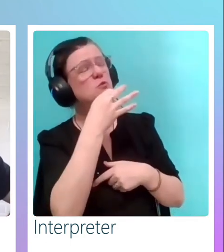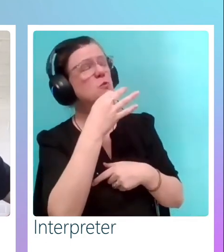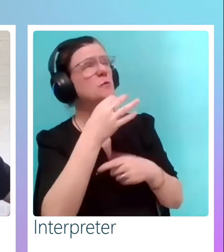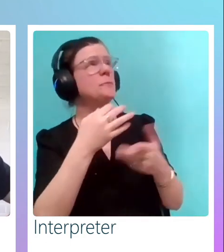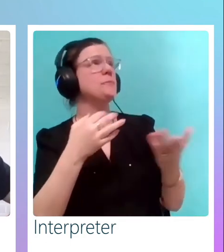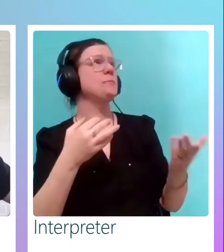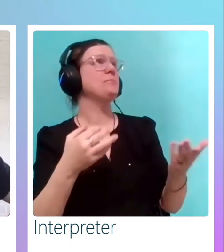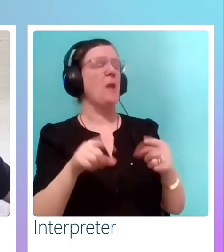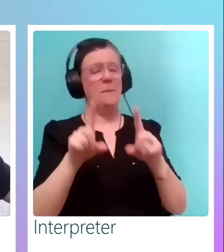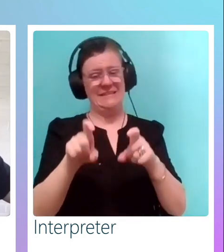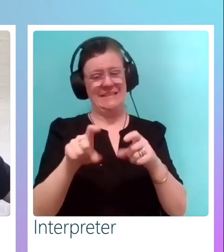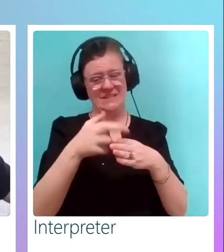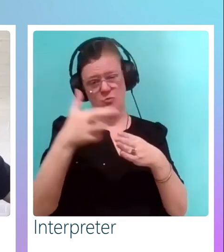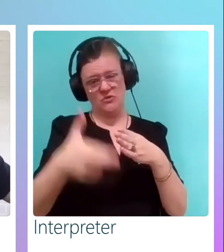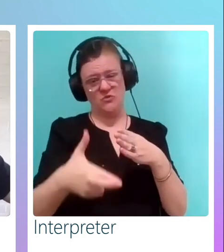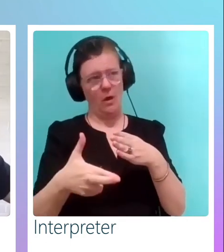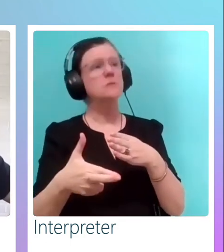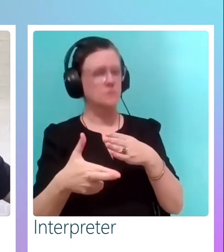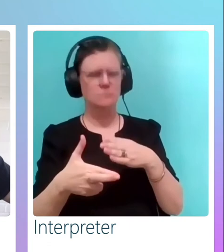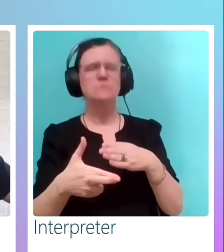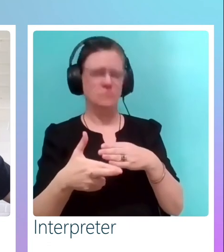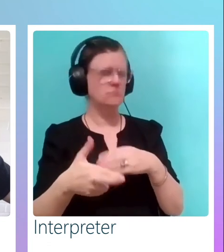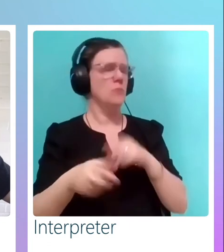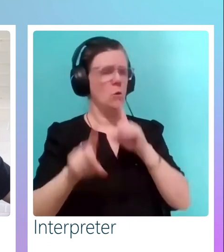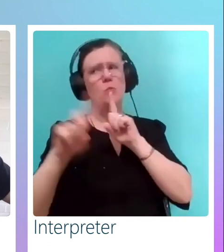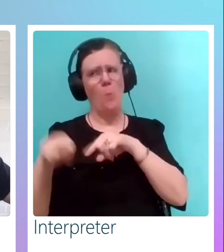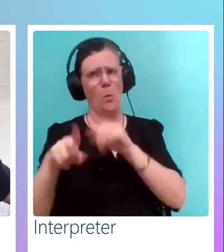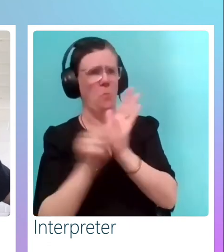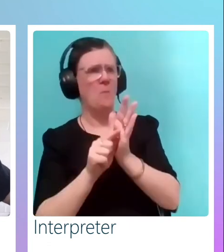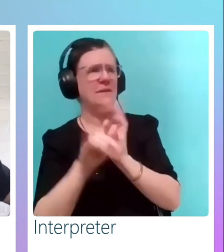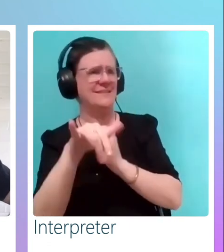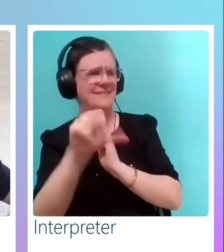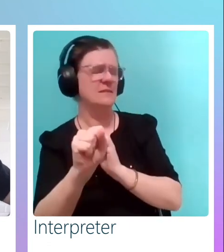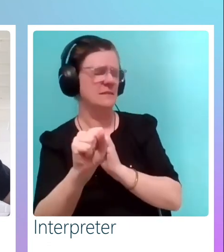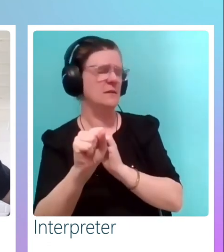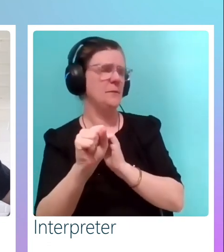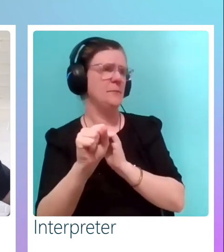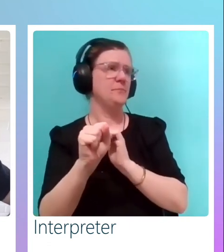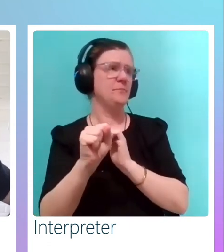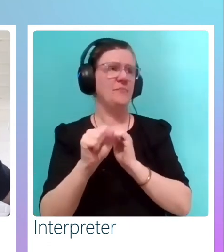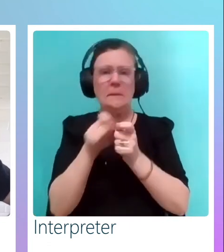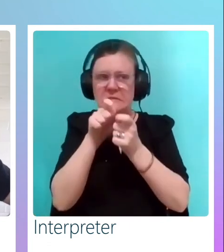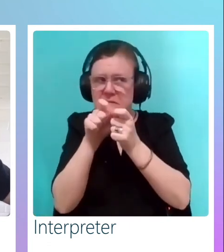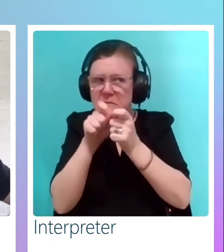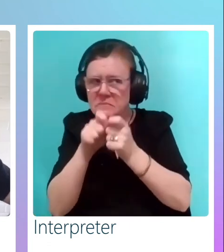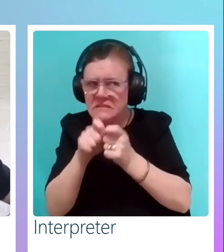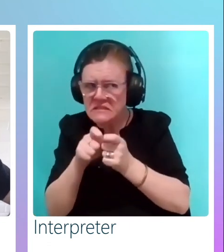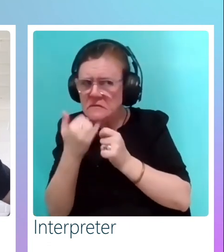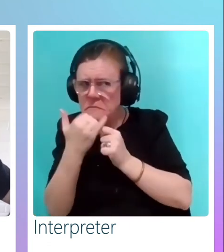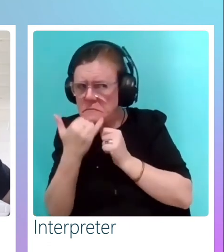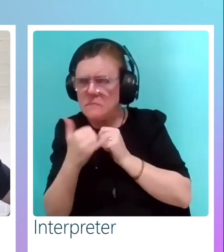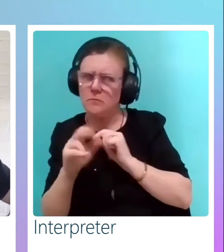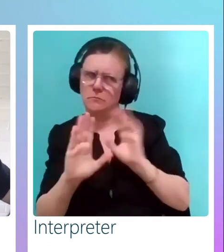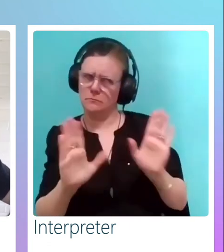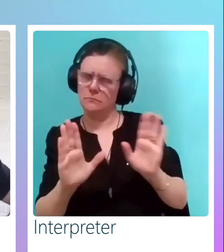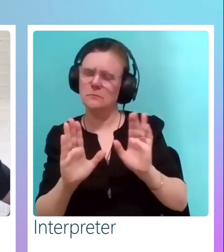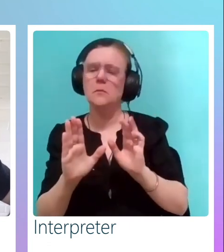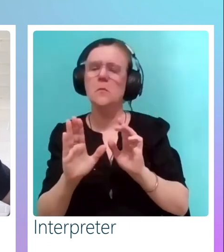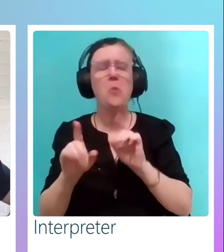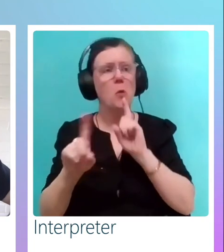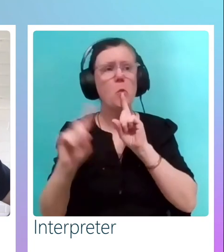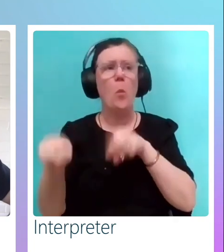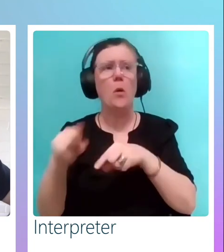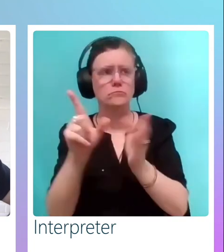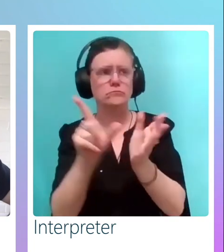of the testing, as I said, we will be publishing reports. We won't necessarily publish the detail of that. We will be publishing the